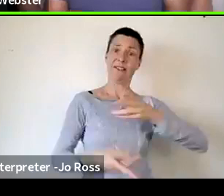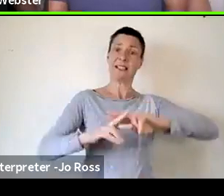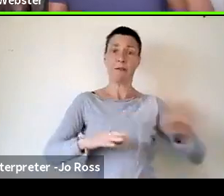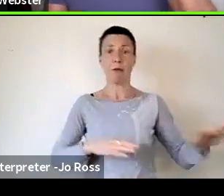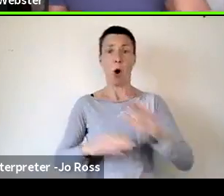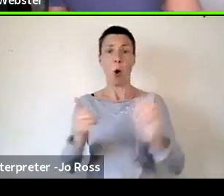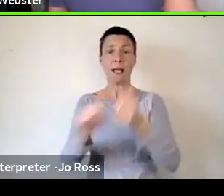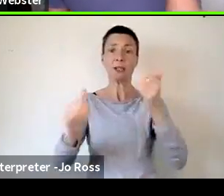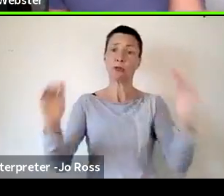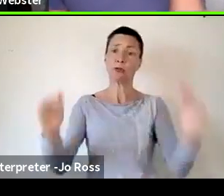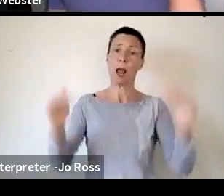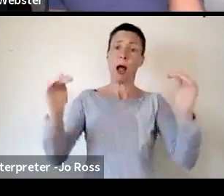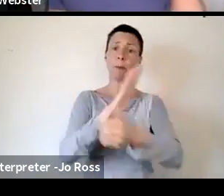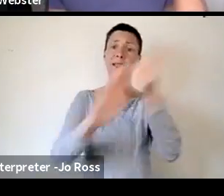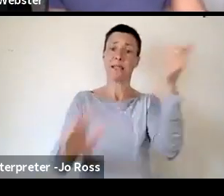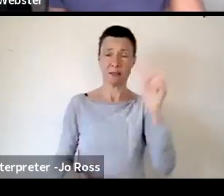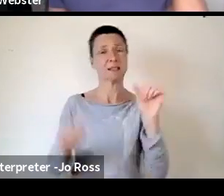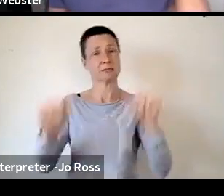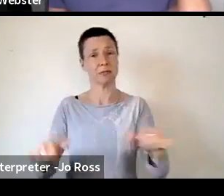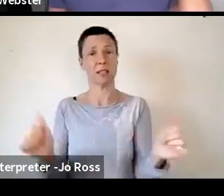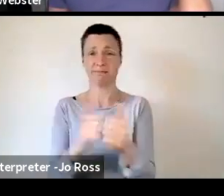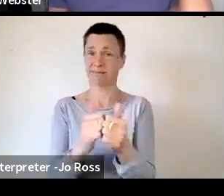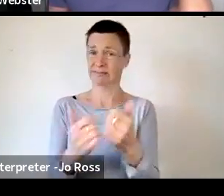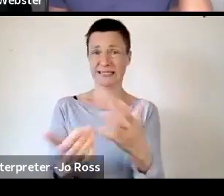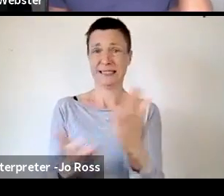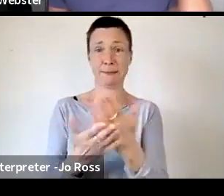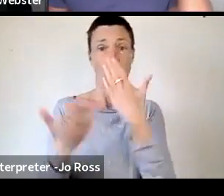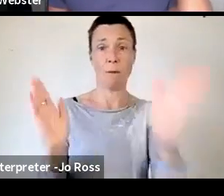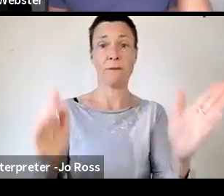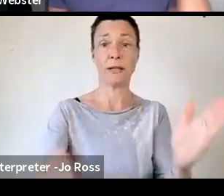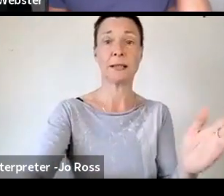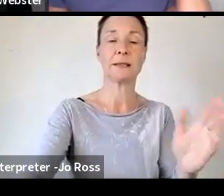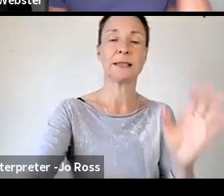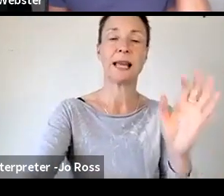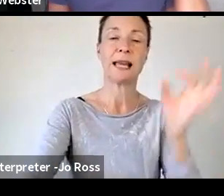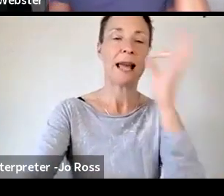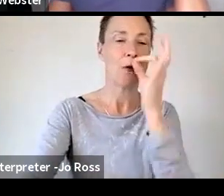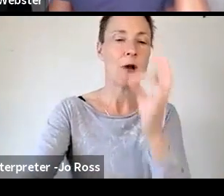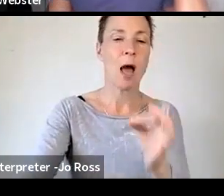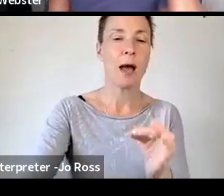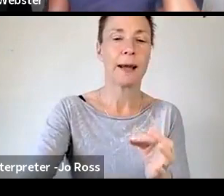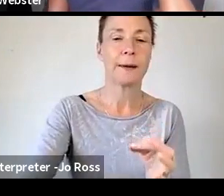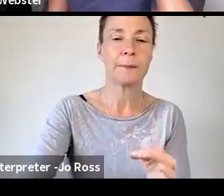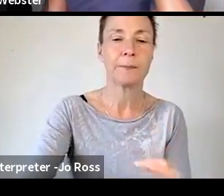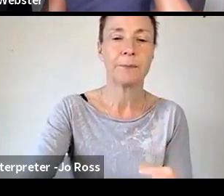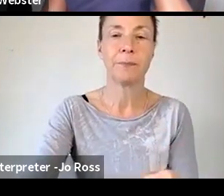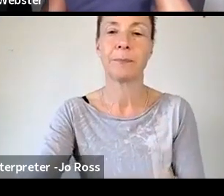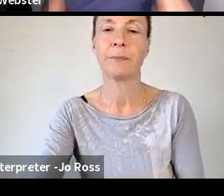upskills. Yes, seems a no-brainer, doesn't it? Caroline.